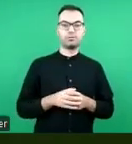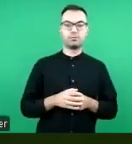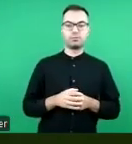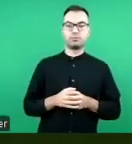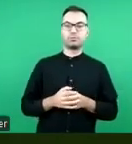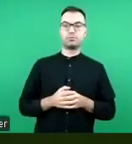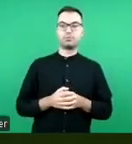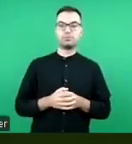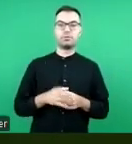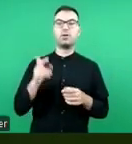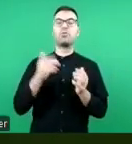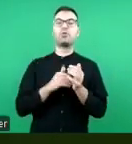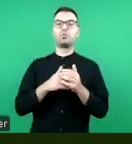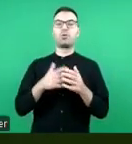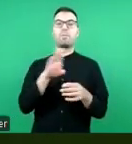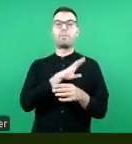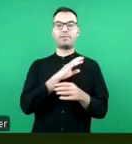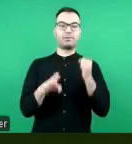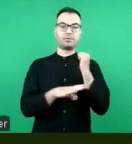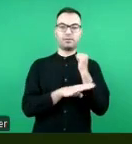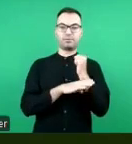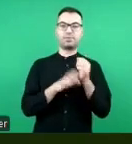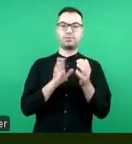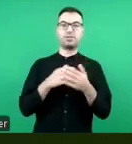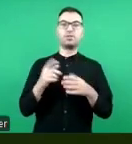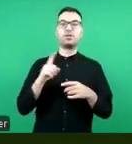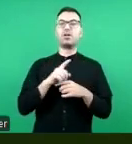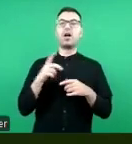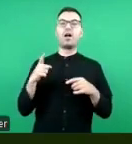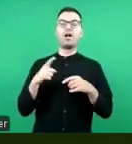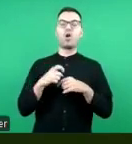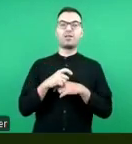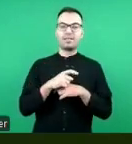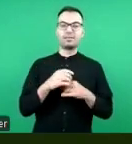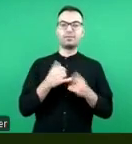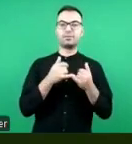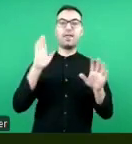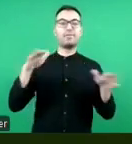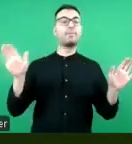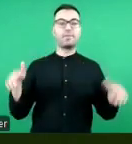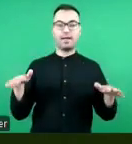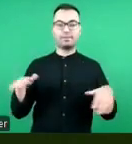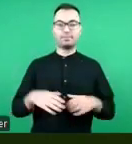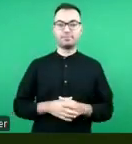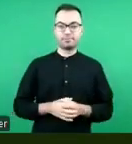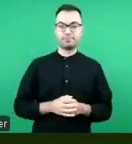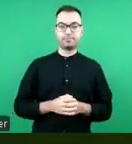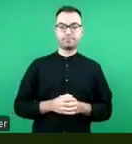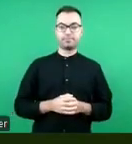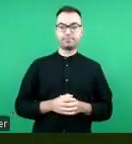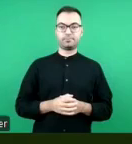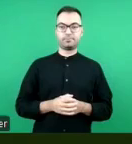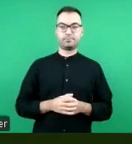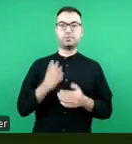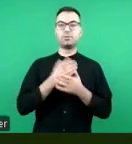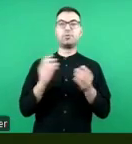somewhat depend on dead wood, like subroxylic beetles, wood inhabiting fungi, but even birds who are adapted